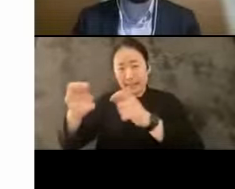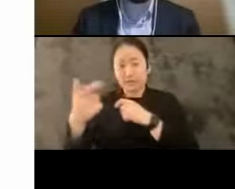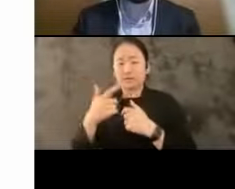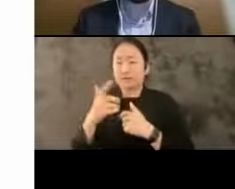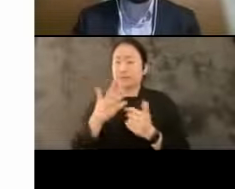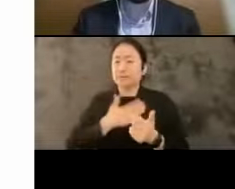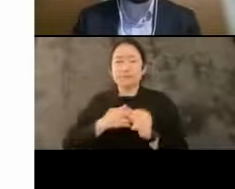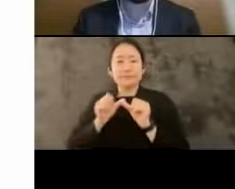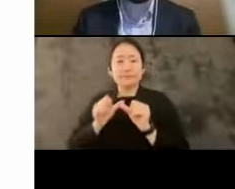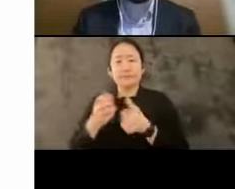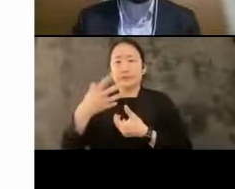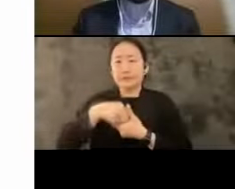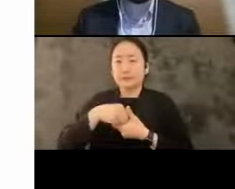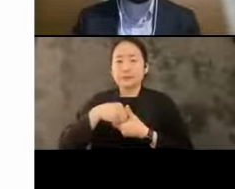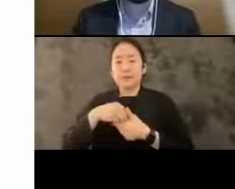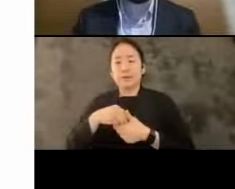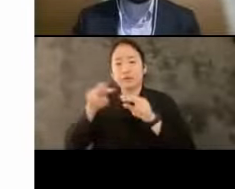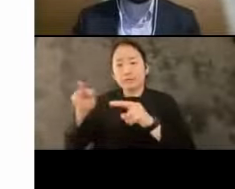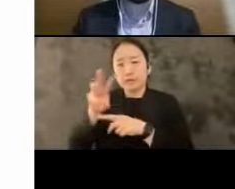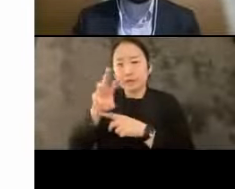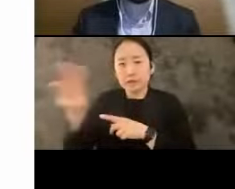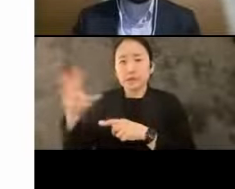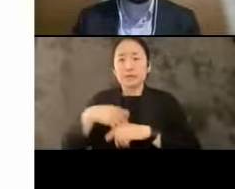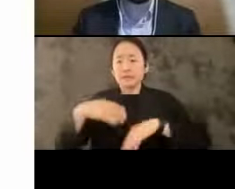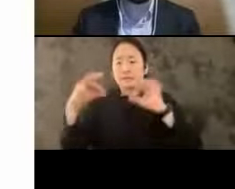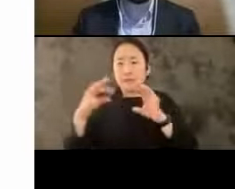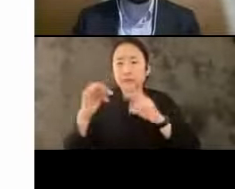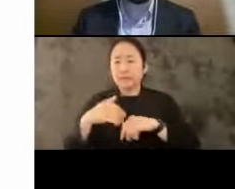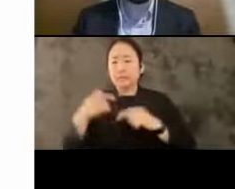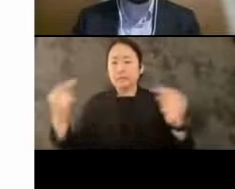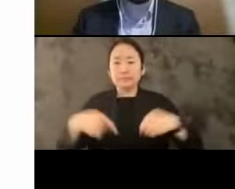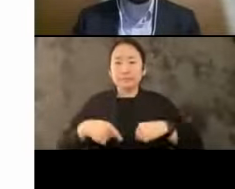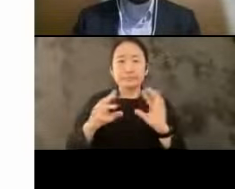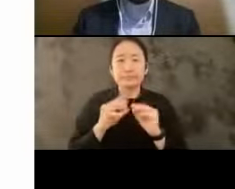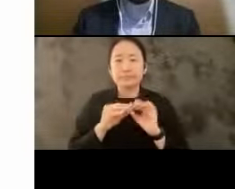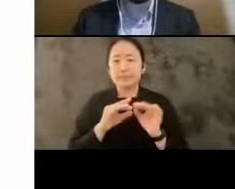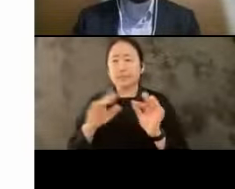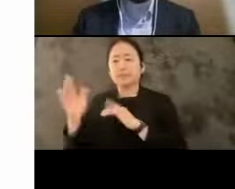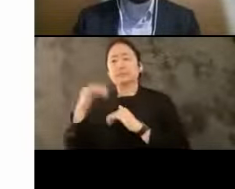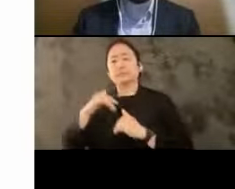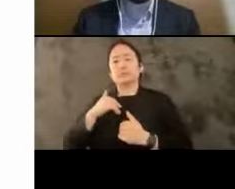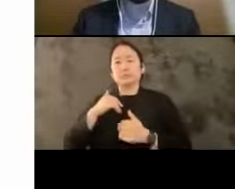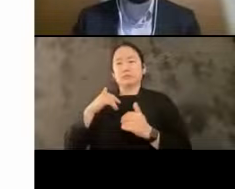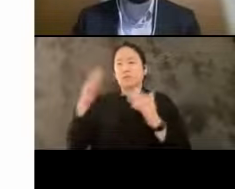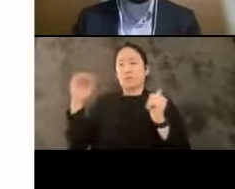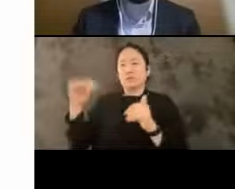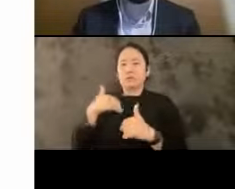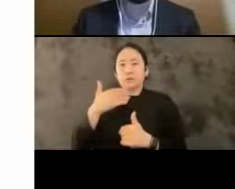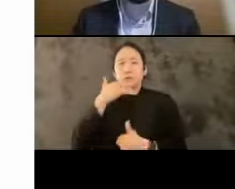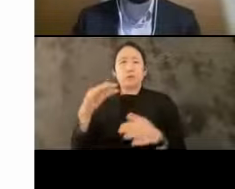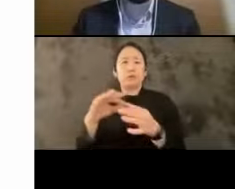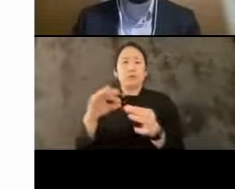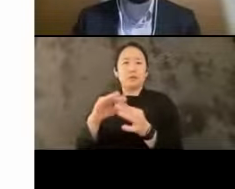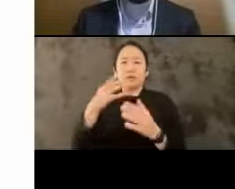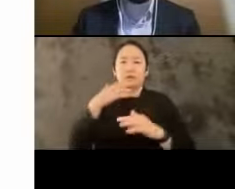involvement in the study, and hopefully they get good comments as they move through those phases.